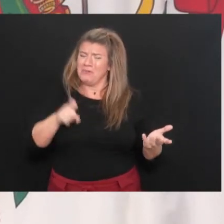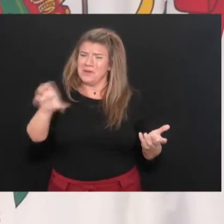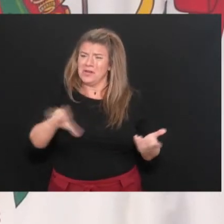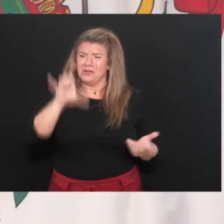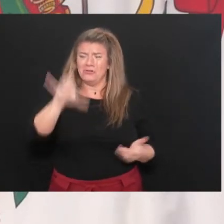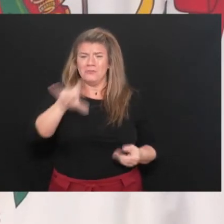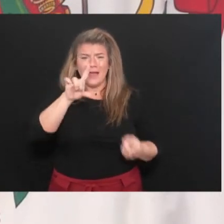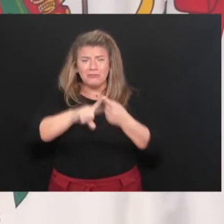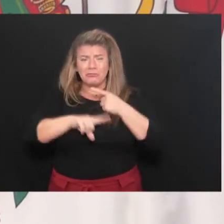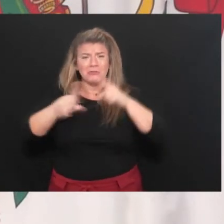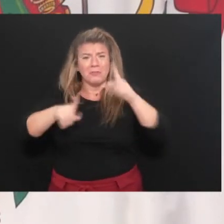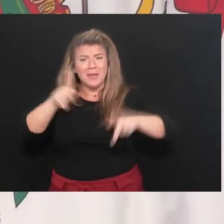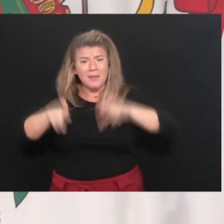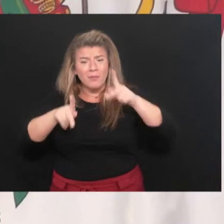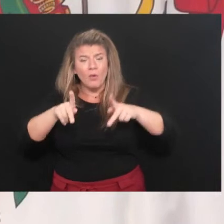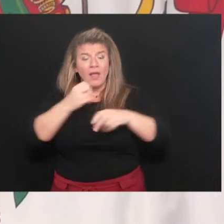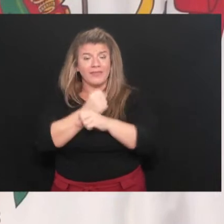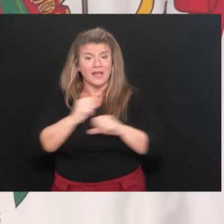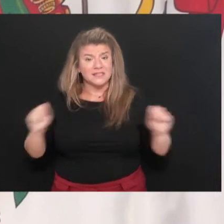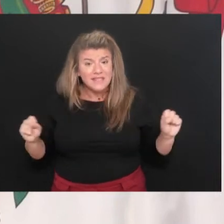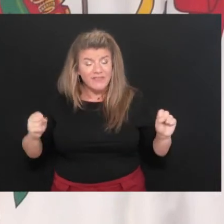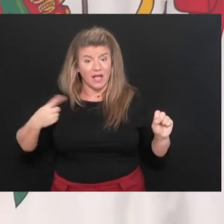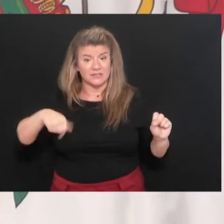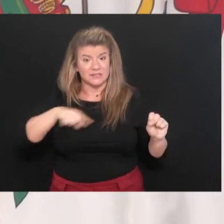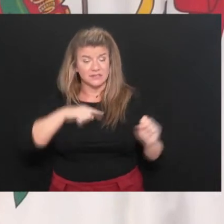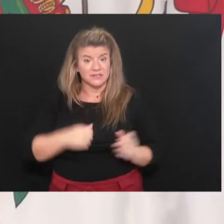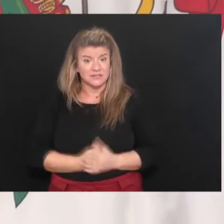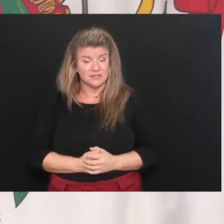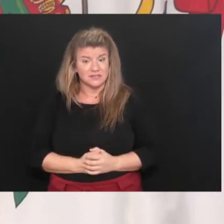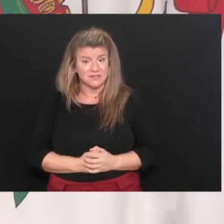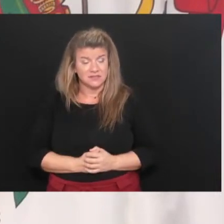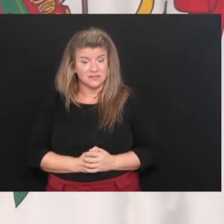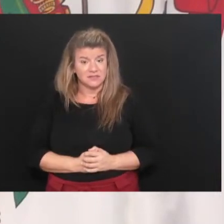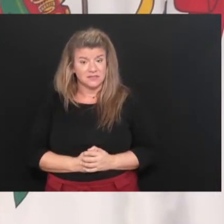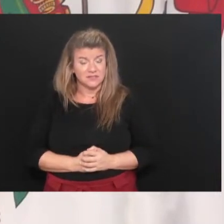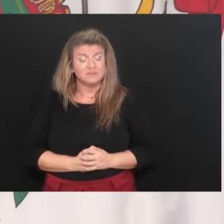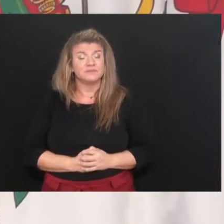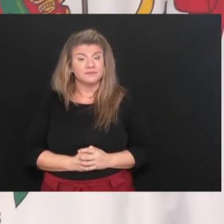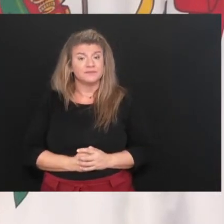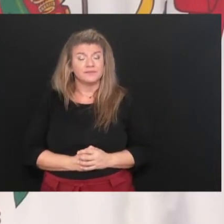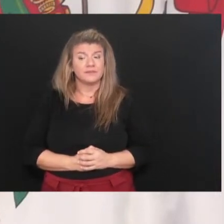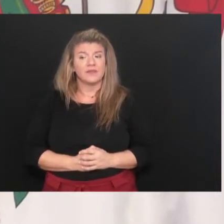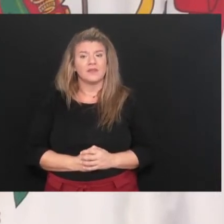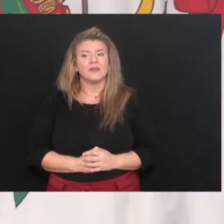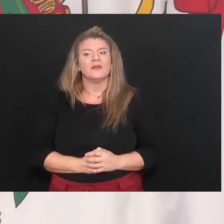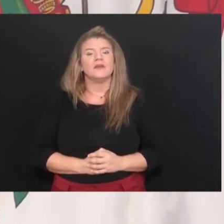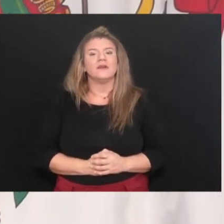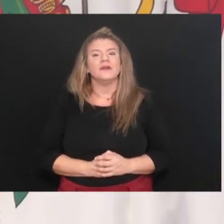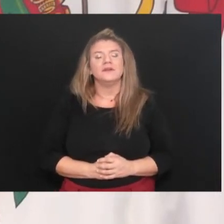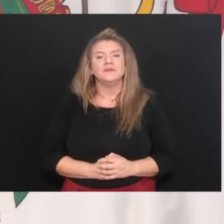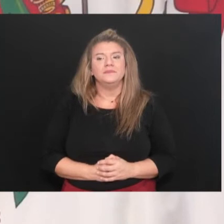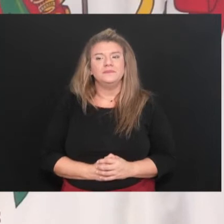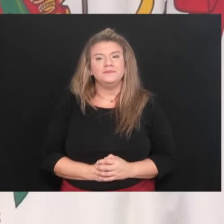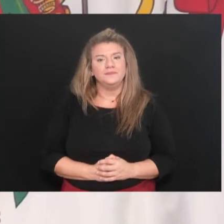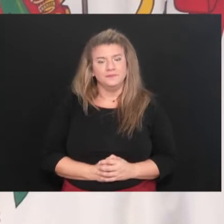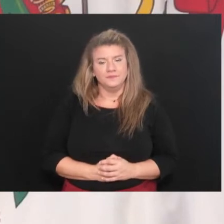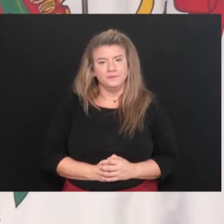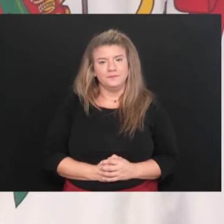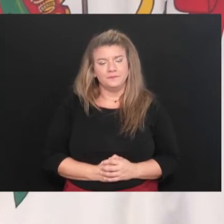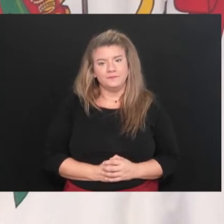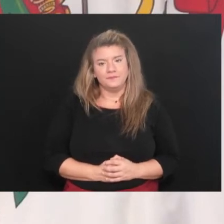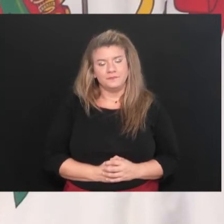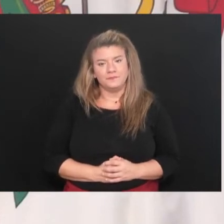very people that saved us. The other thing is, and I'm not going to go all through this again,